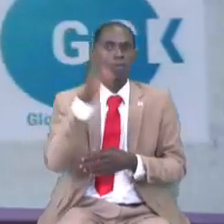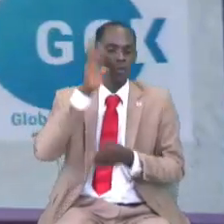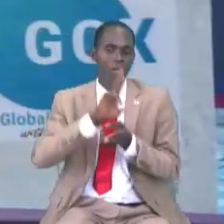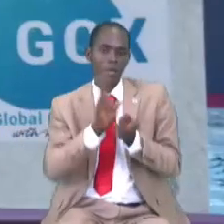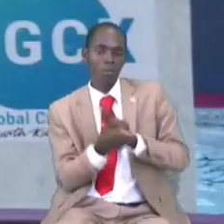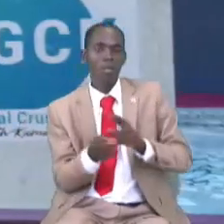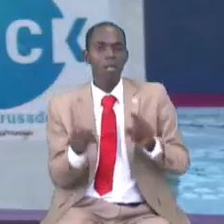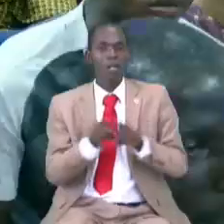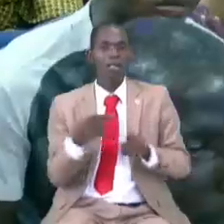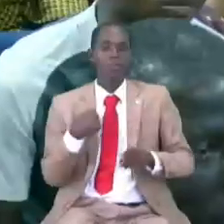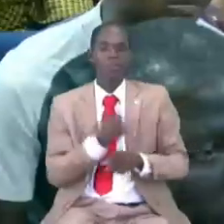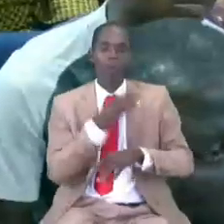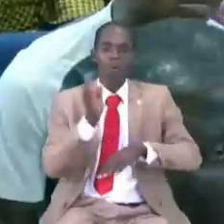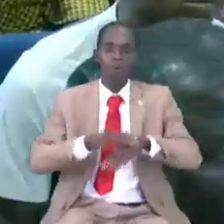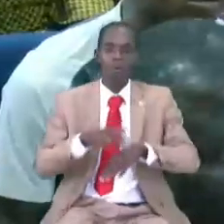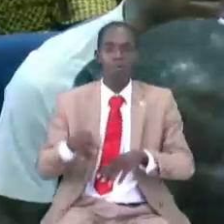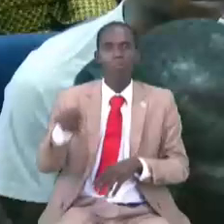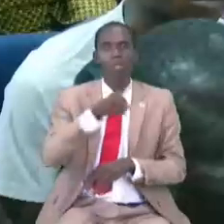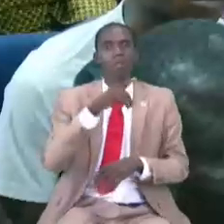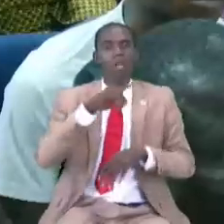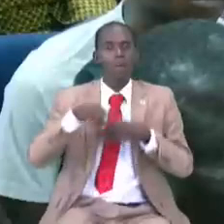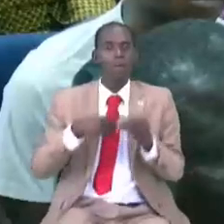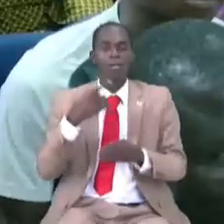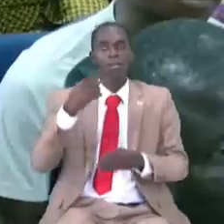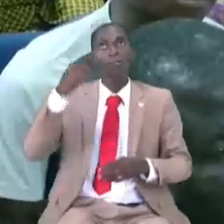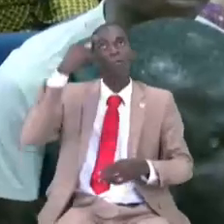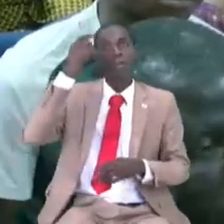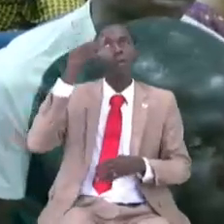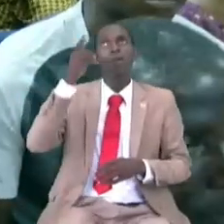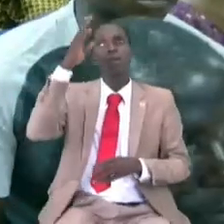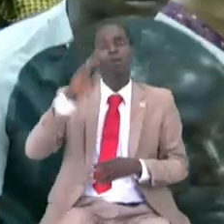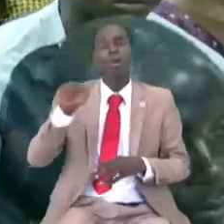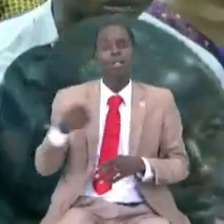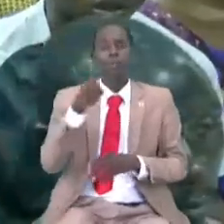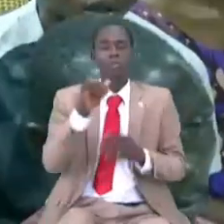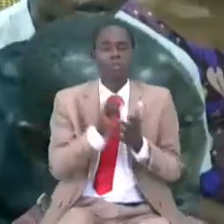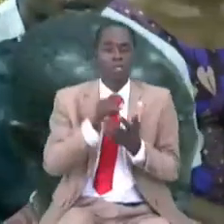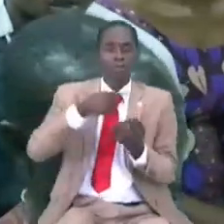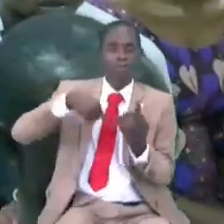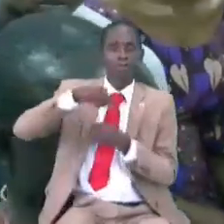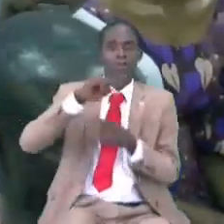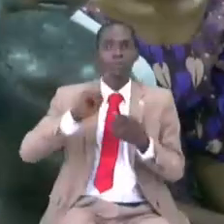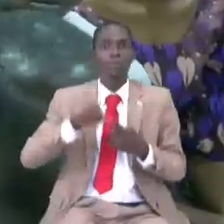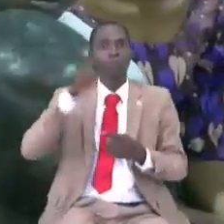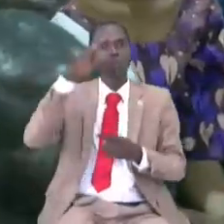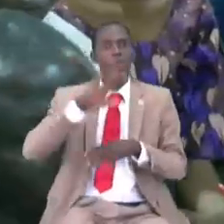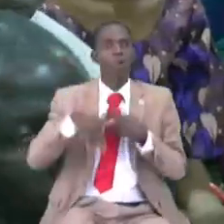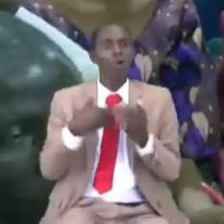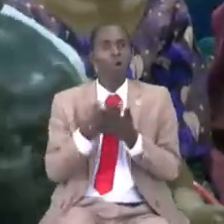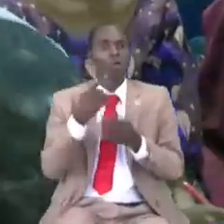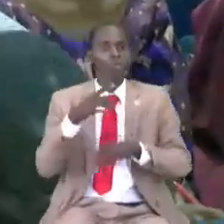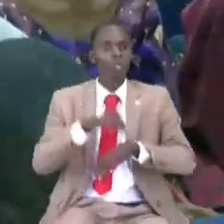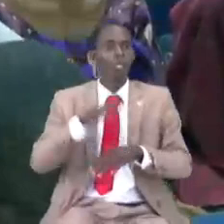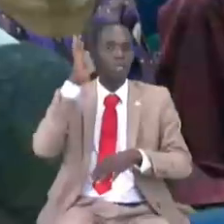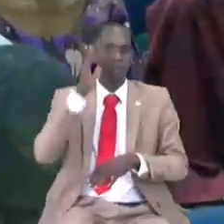everyone that turns to God, all the earth shall see the salvation of the Lord. We're coming to point